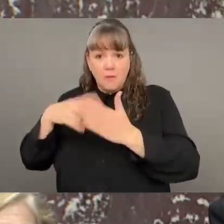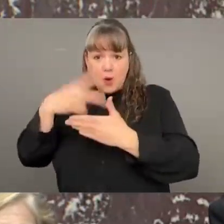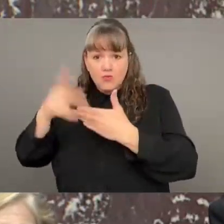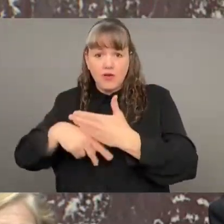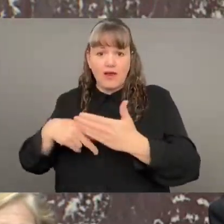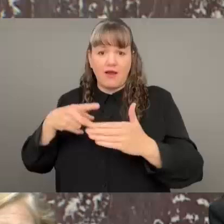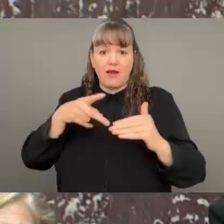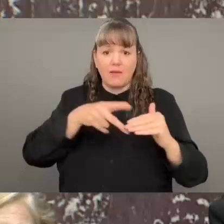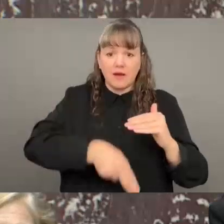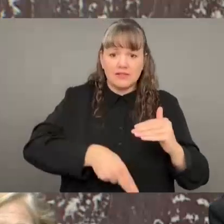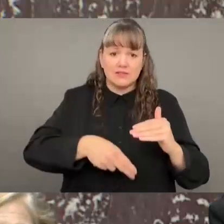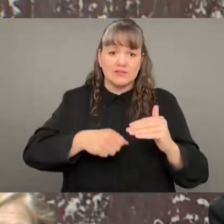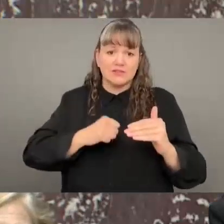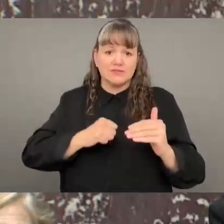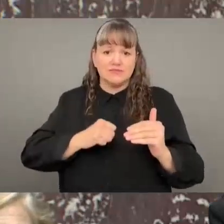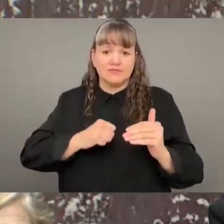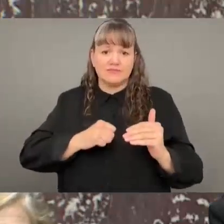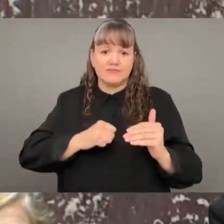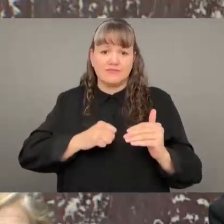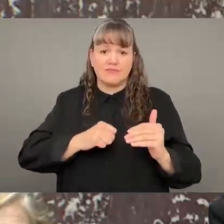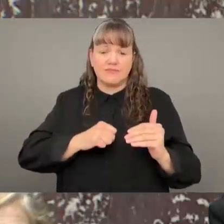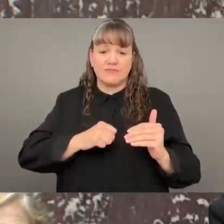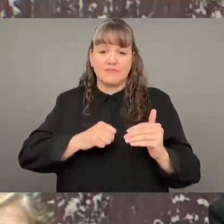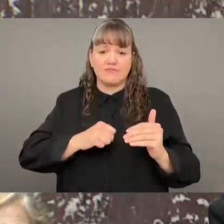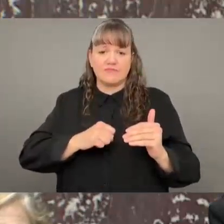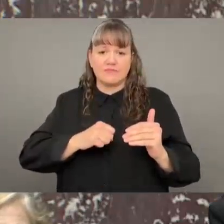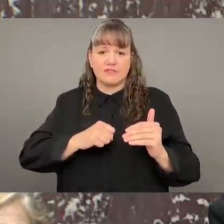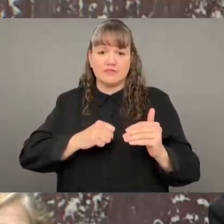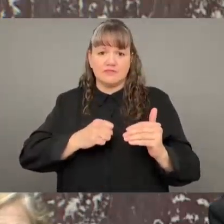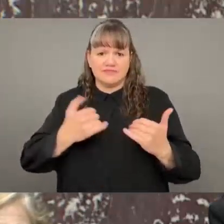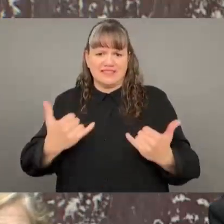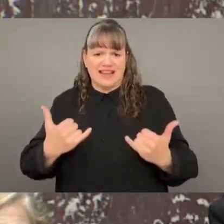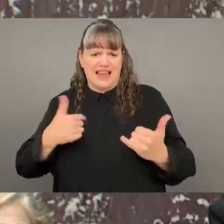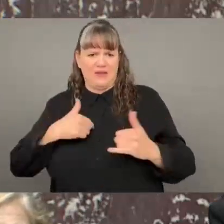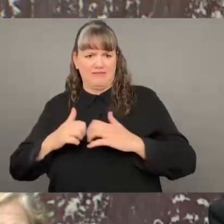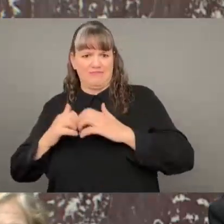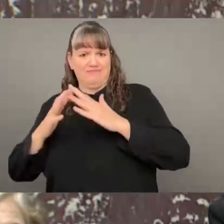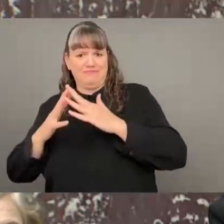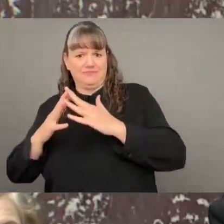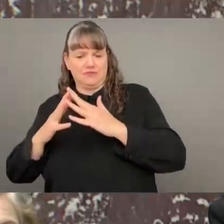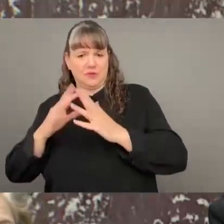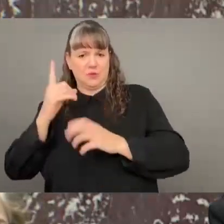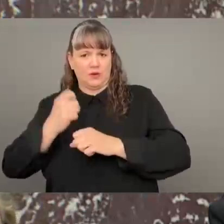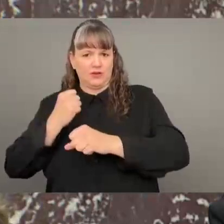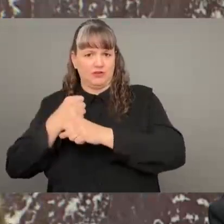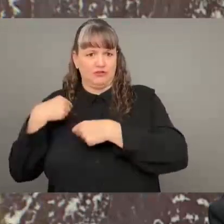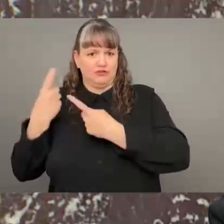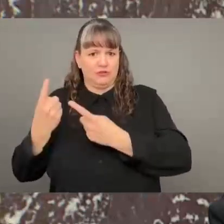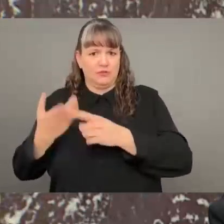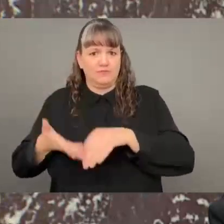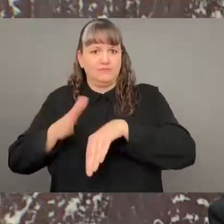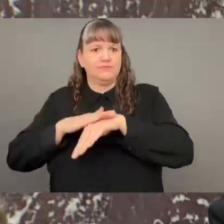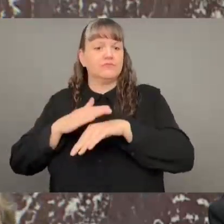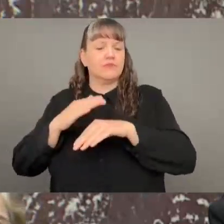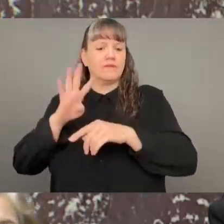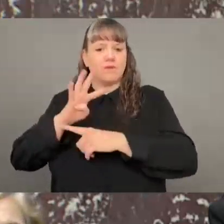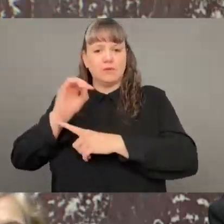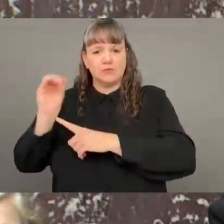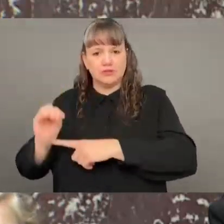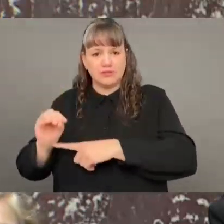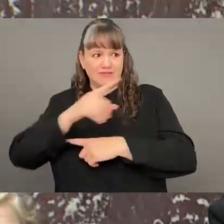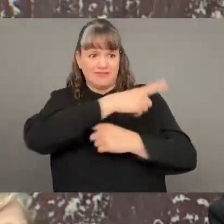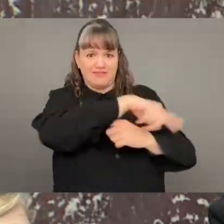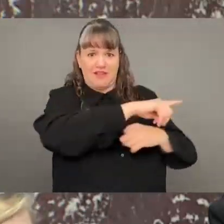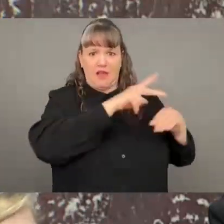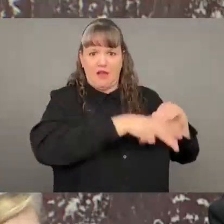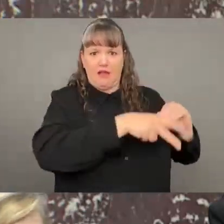40% in its first year. And they also slashed $360 million from health care and mental